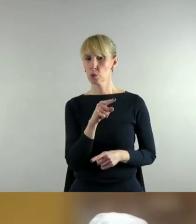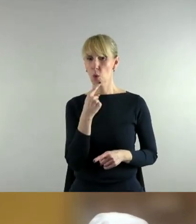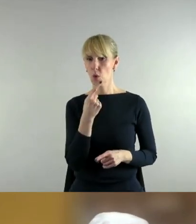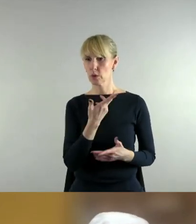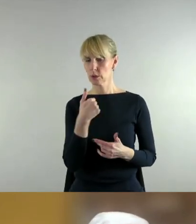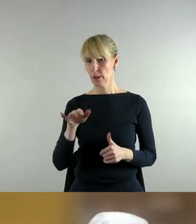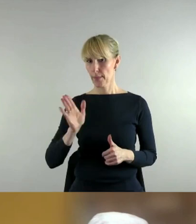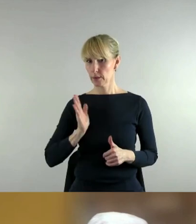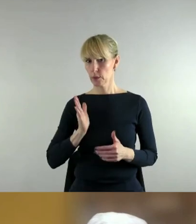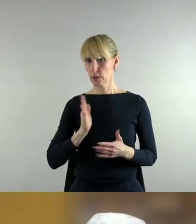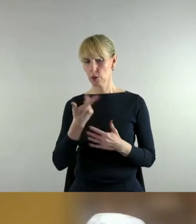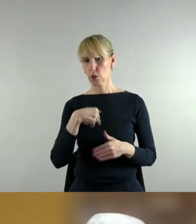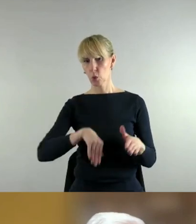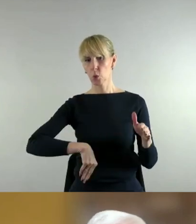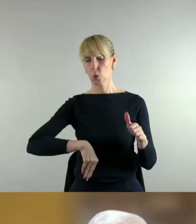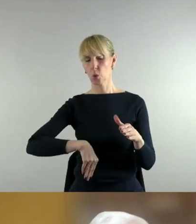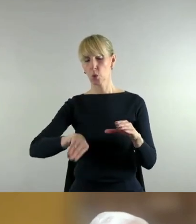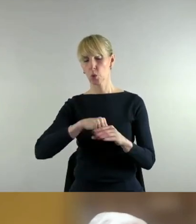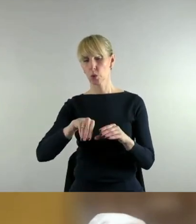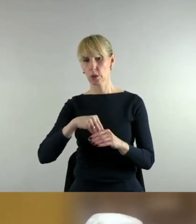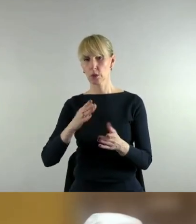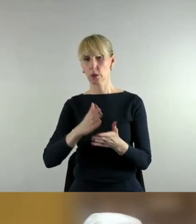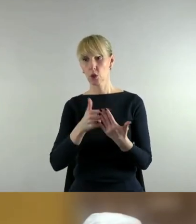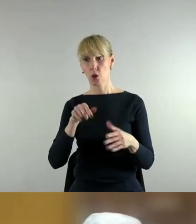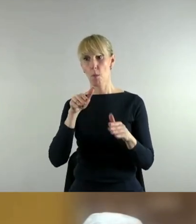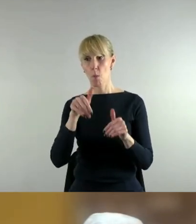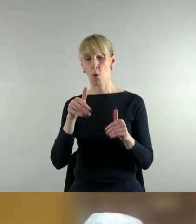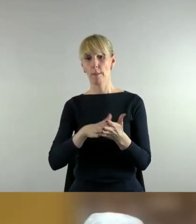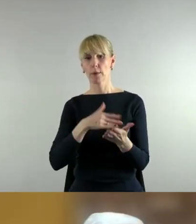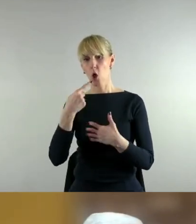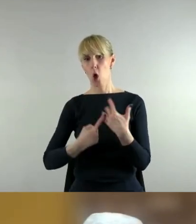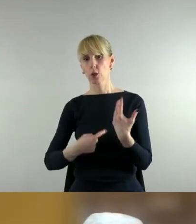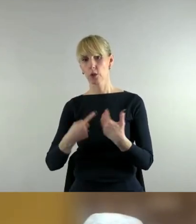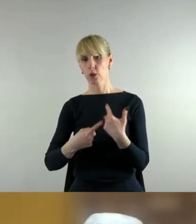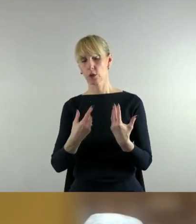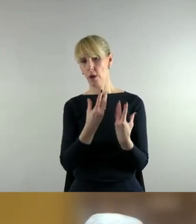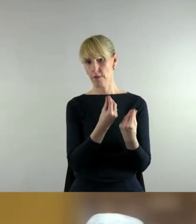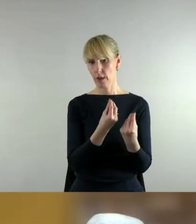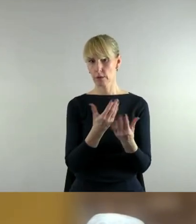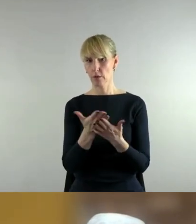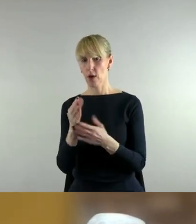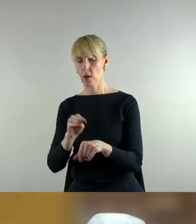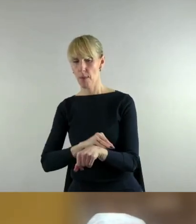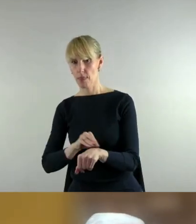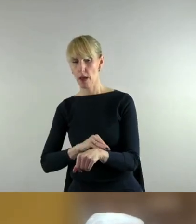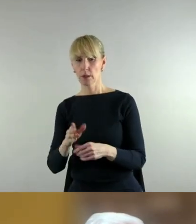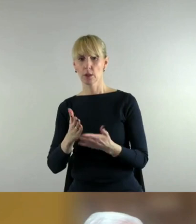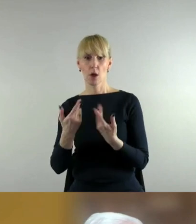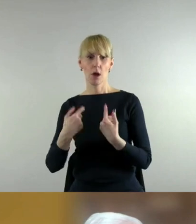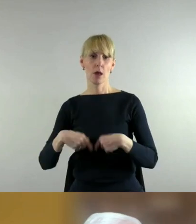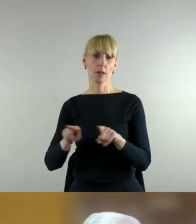Mr. Ozimek, it has provided the entities in a formal